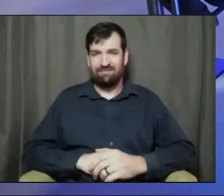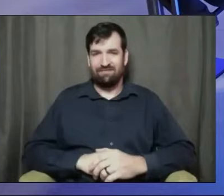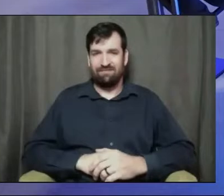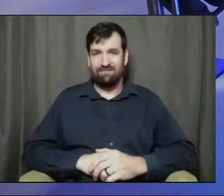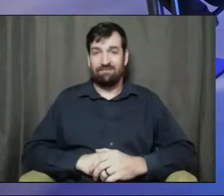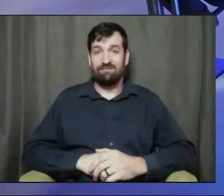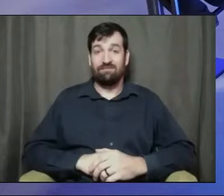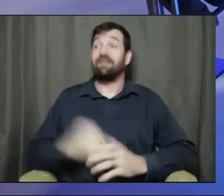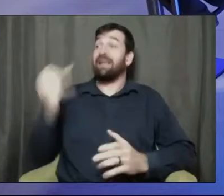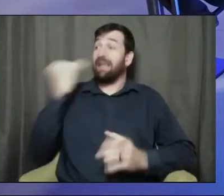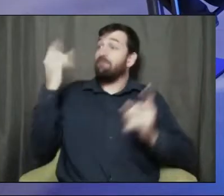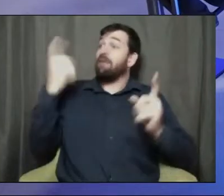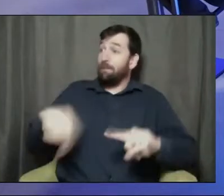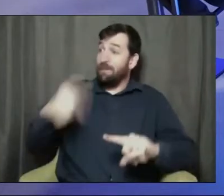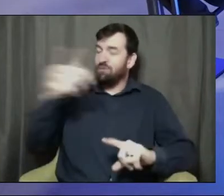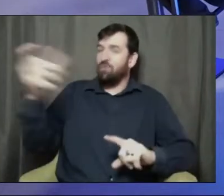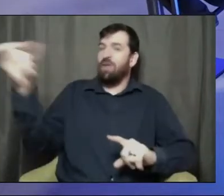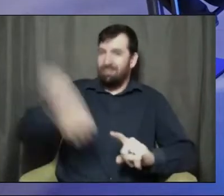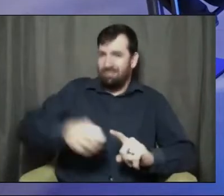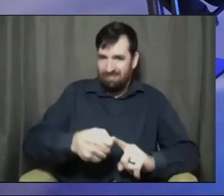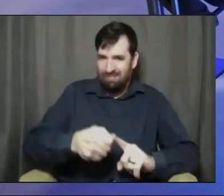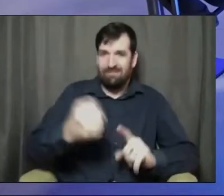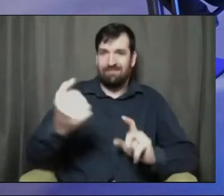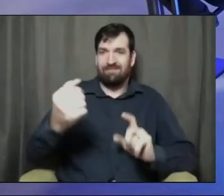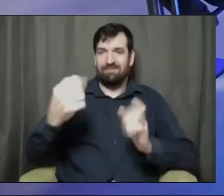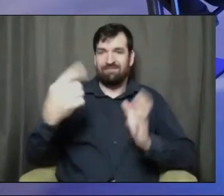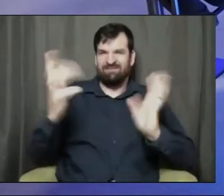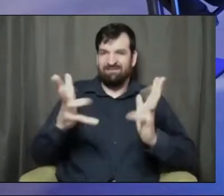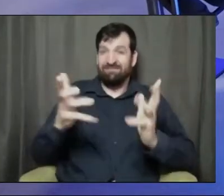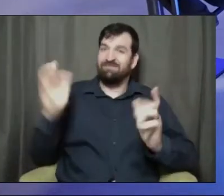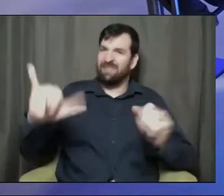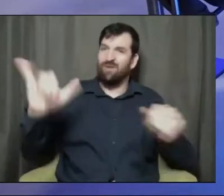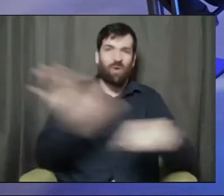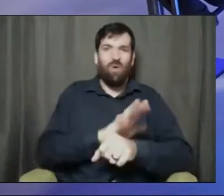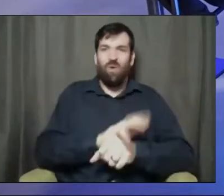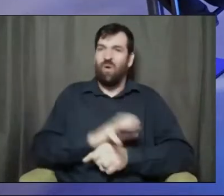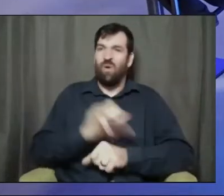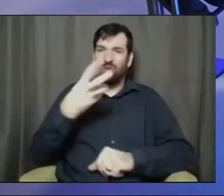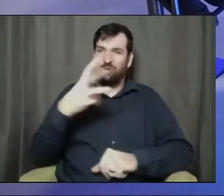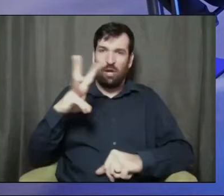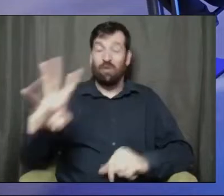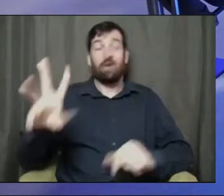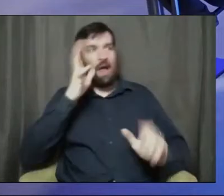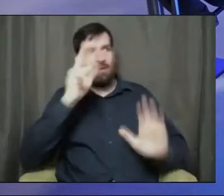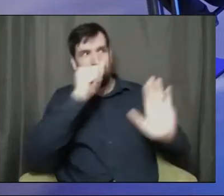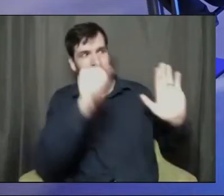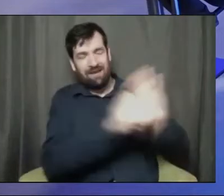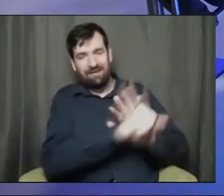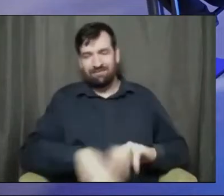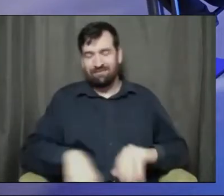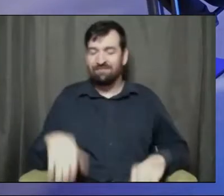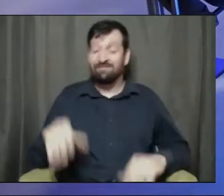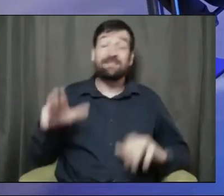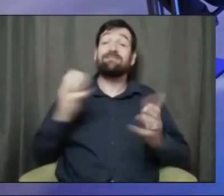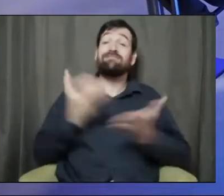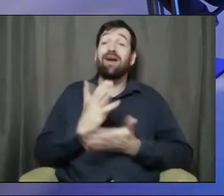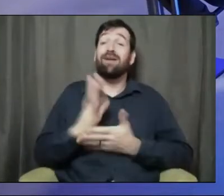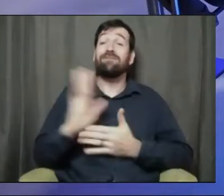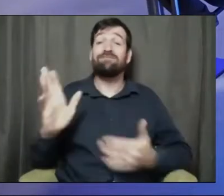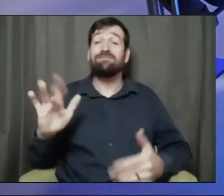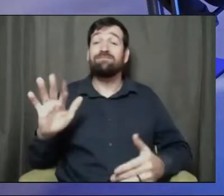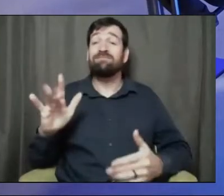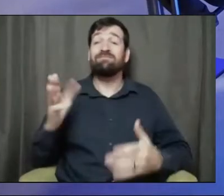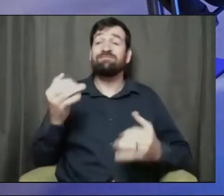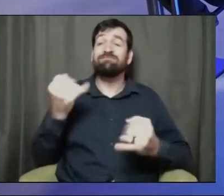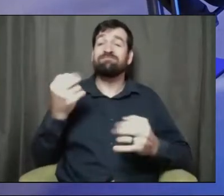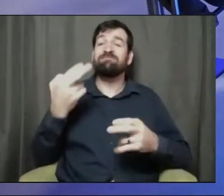on. Yeah. Okay. Yeah. That's a whole show. I might run and hide. I don't know. Okay. All right. Well, let's just get quick final thoughts from you